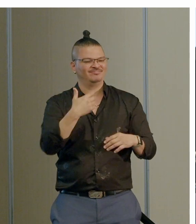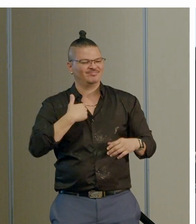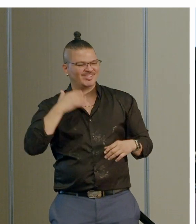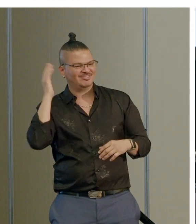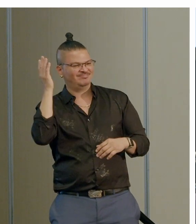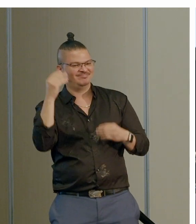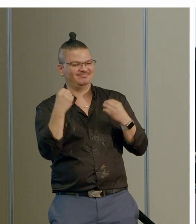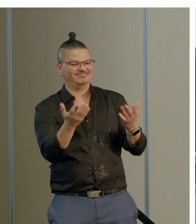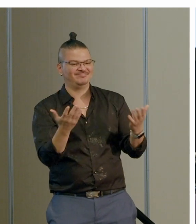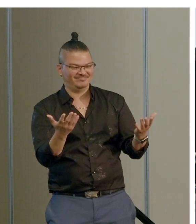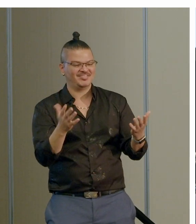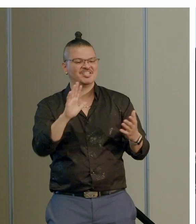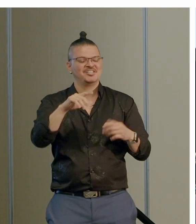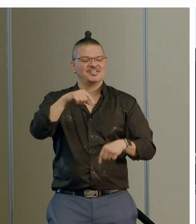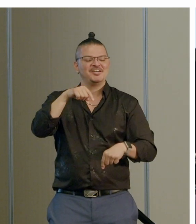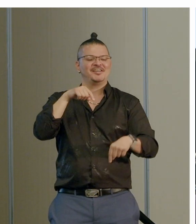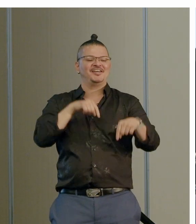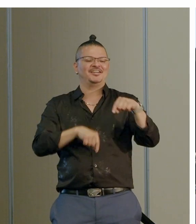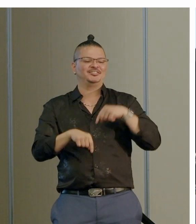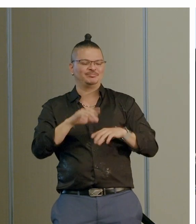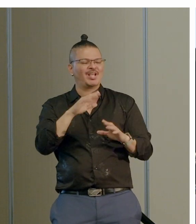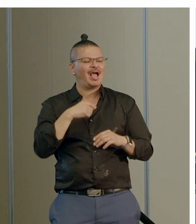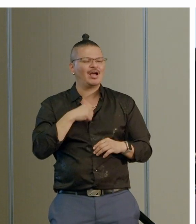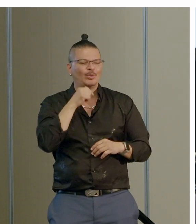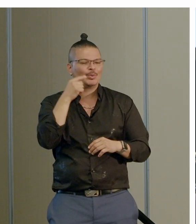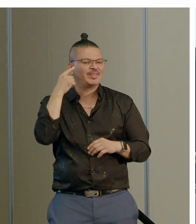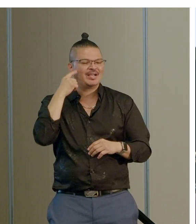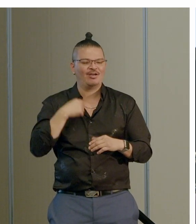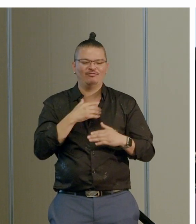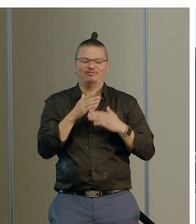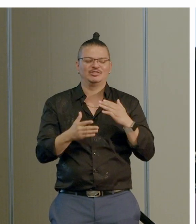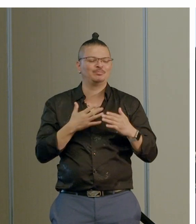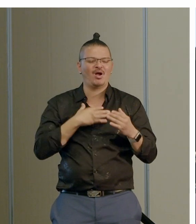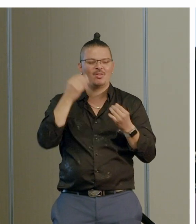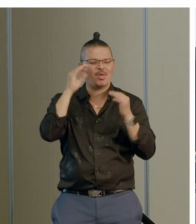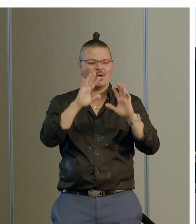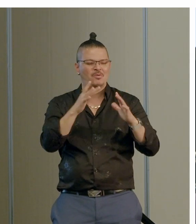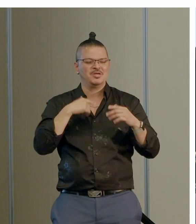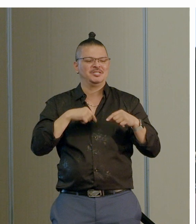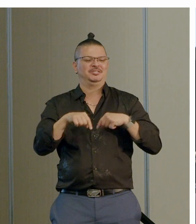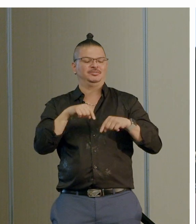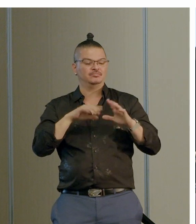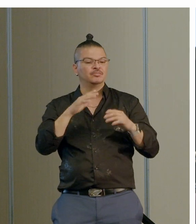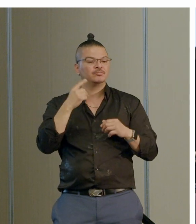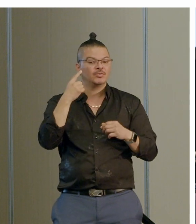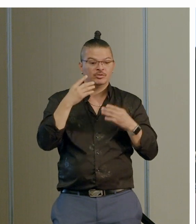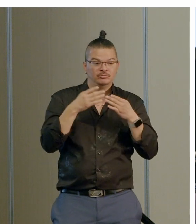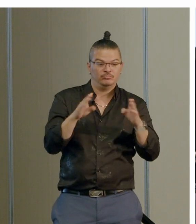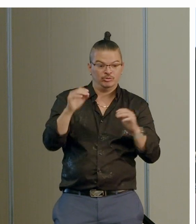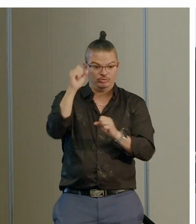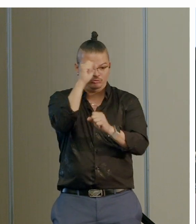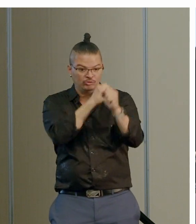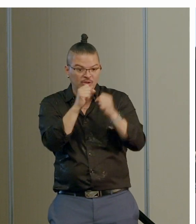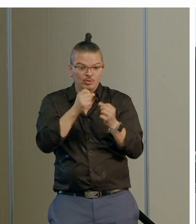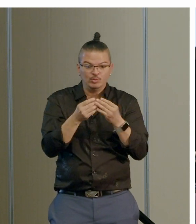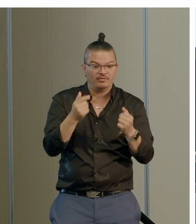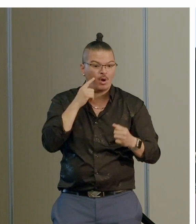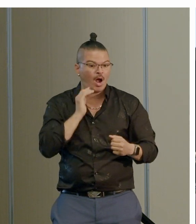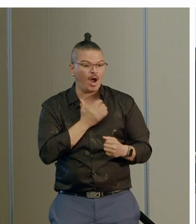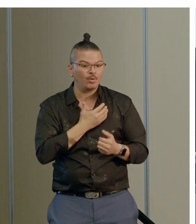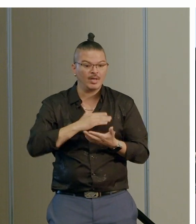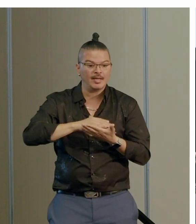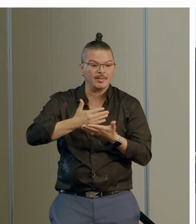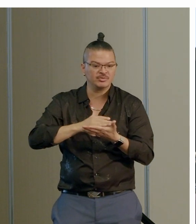sorry I didn't close the point, I think, of with the government-wide strategic solutions as desktops, laptops, we had an opportunity